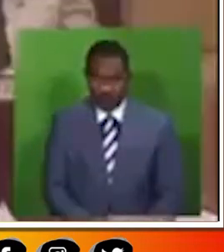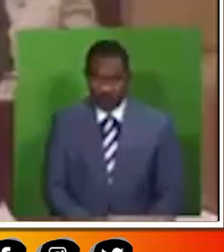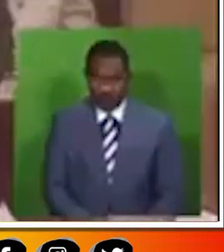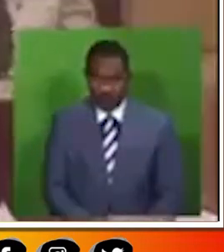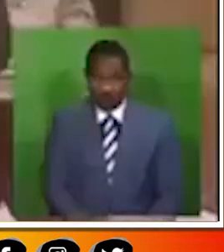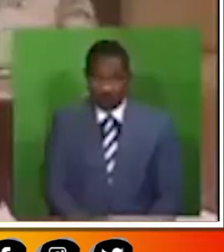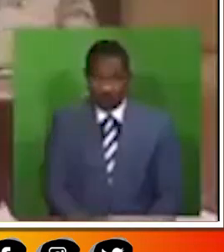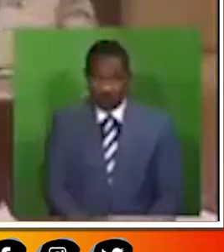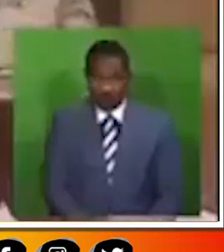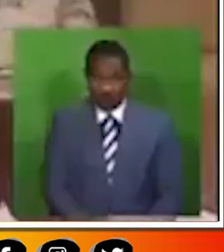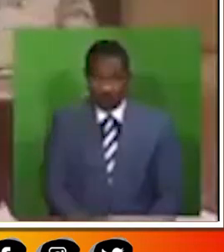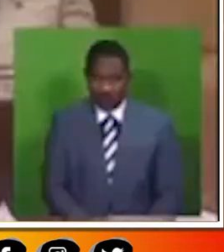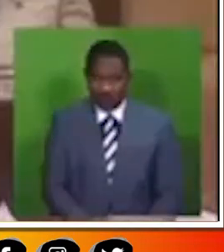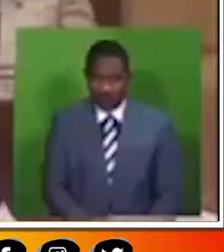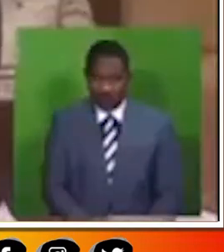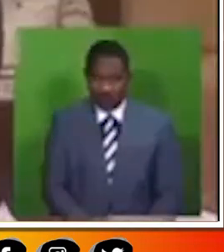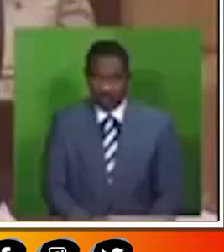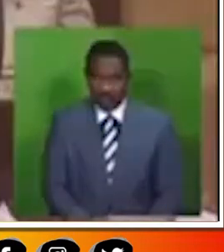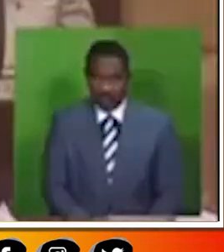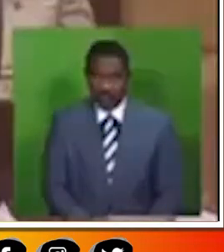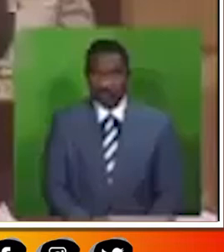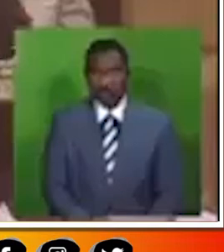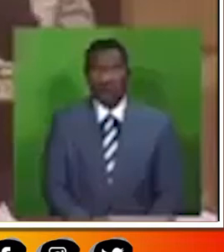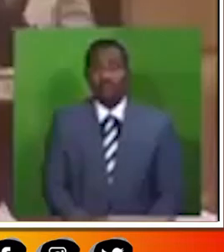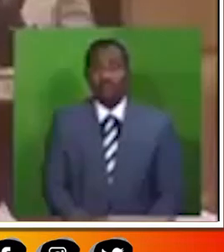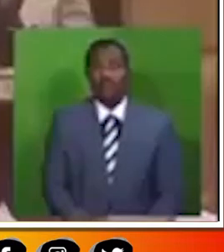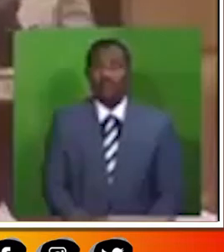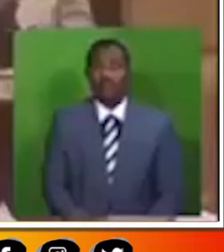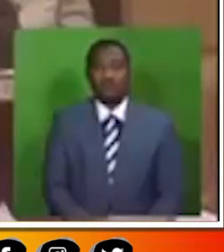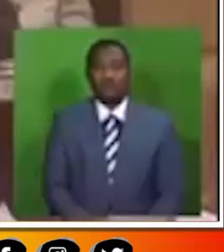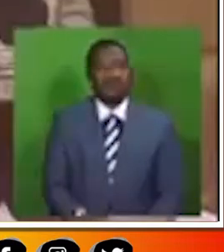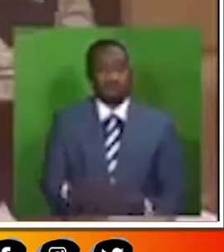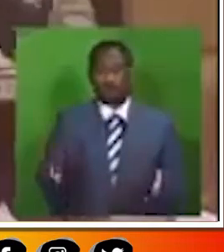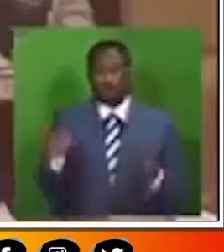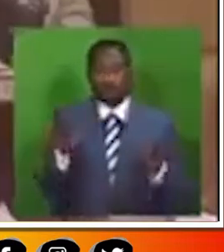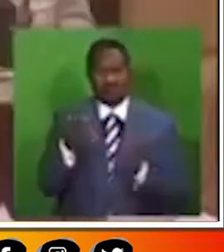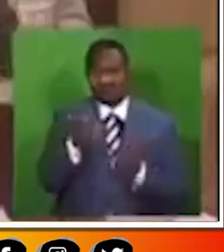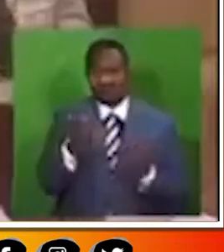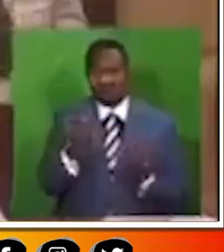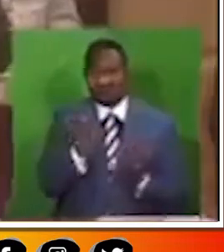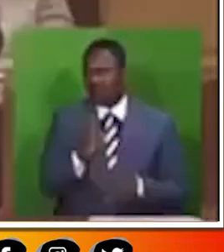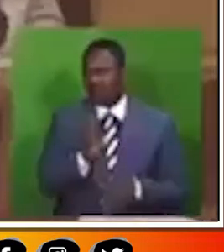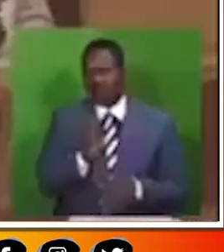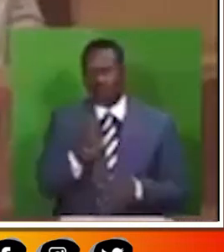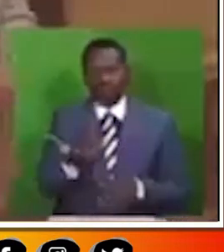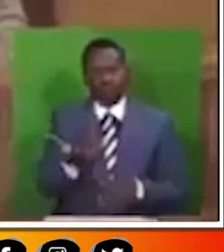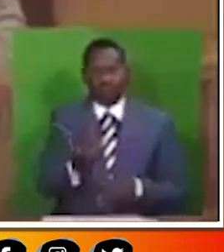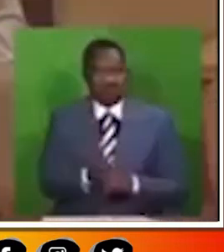place I'll put Sewa Kutu. I was just taking two Ghanaian names, just like I took Edward Bauer. I didn't mean any